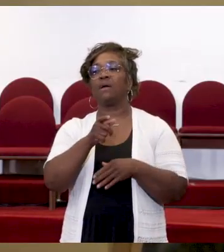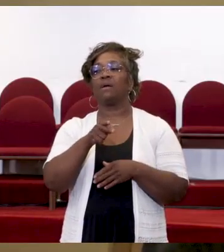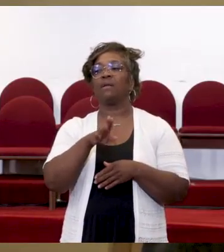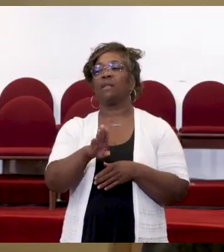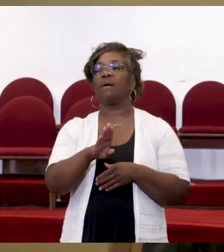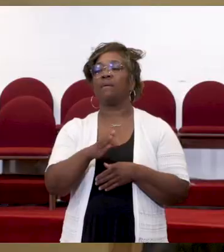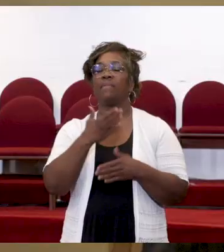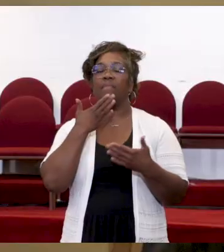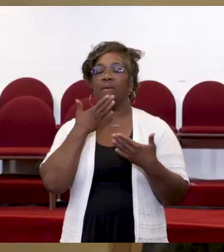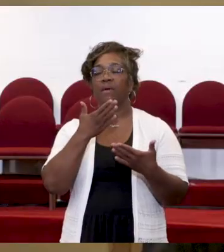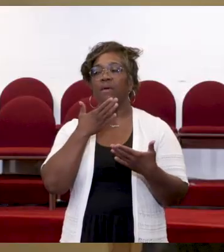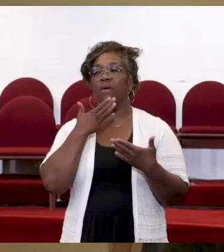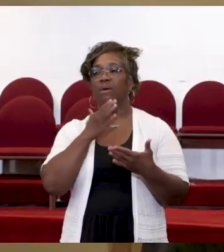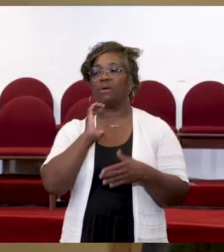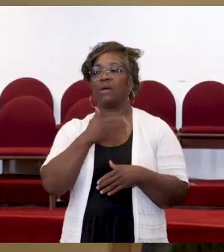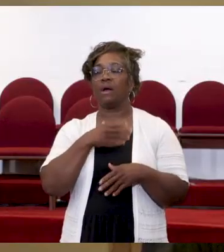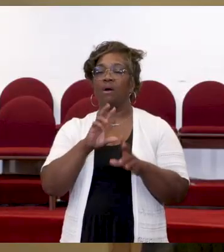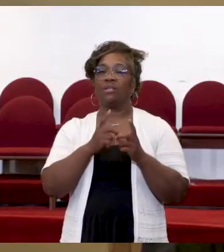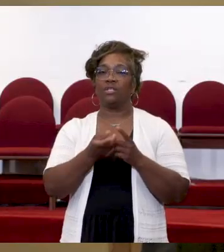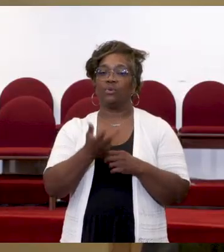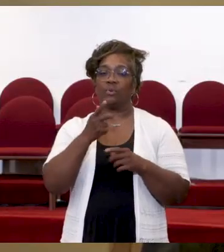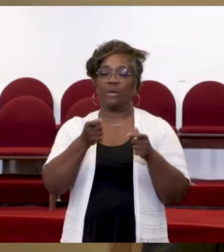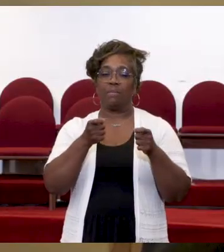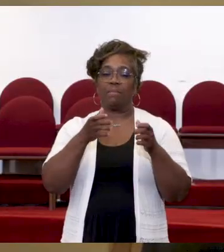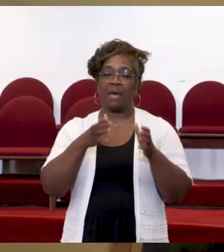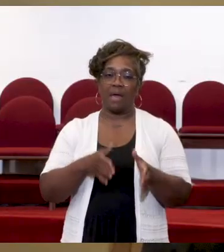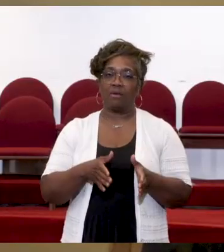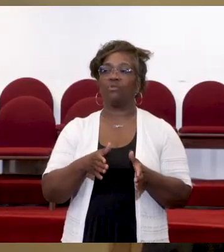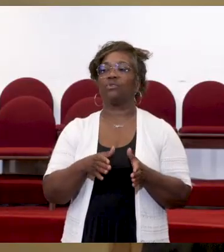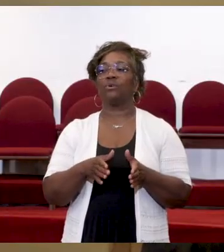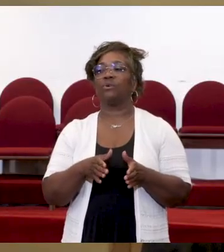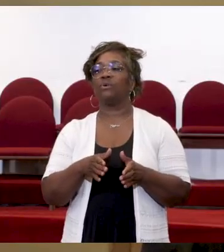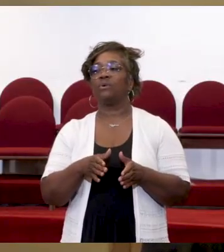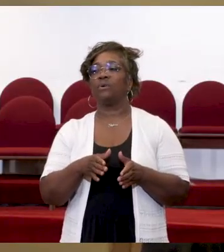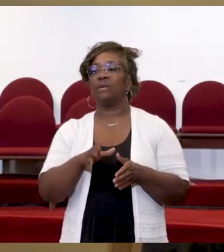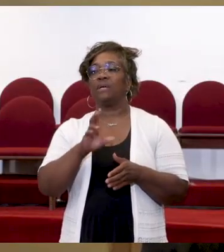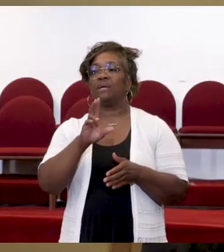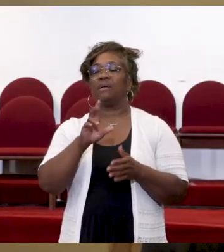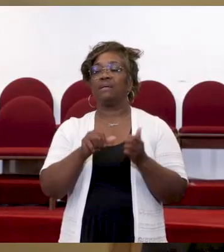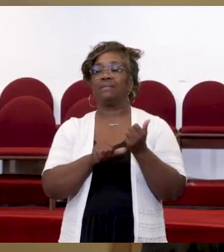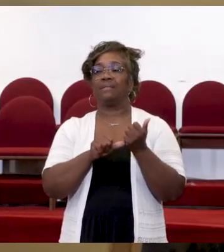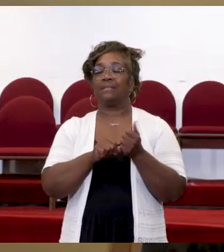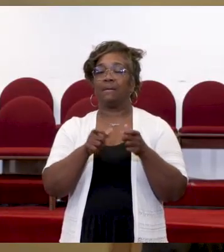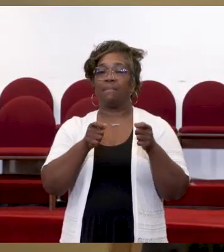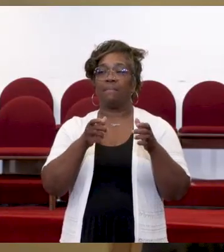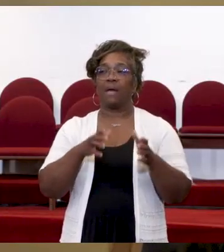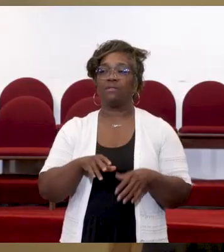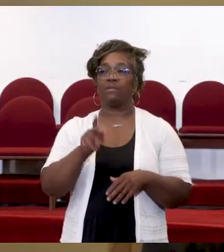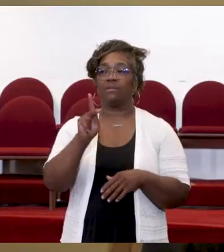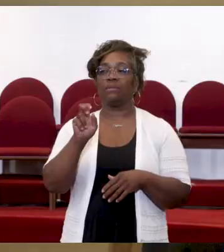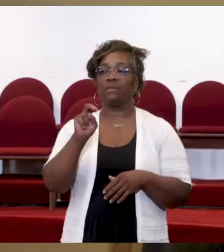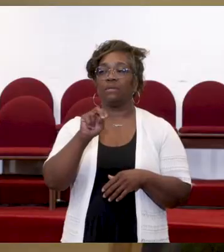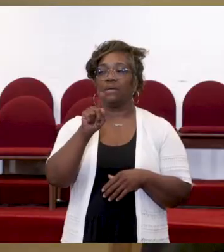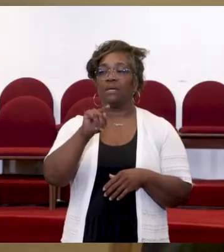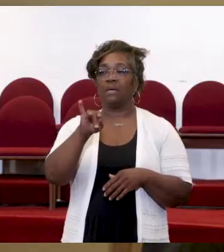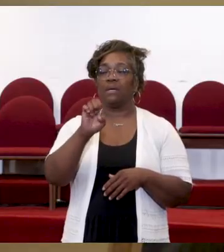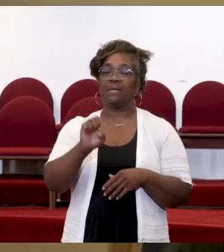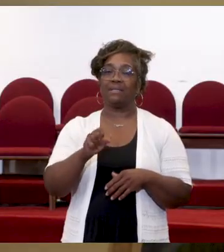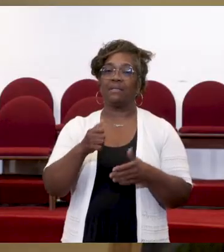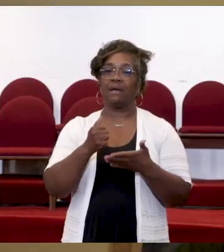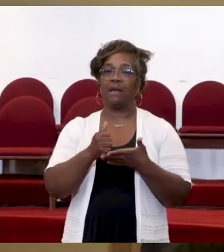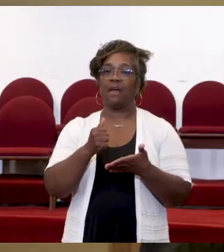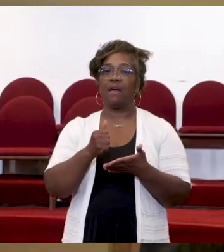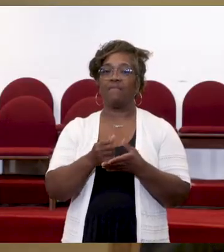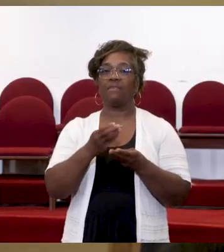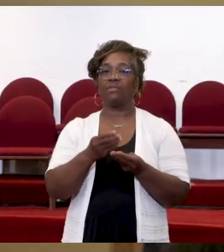Association, thank you to our District 3 Manager, Kayana Sessoms, and Deputy Manager, Kinsey Current. Kayana has been helpful in bringing